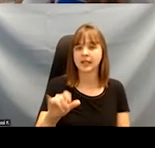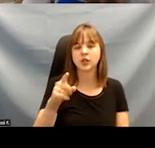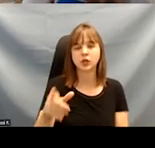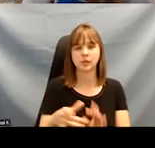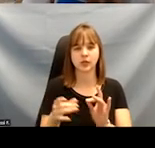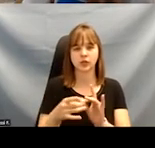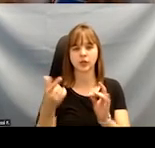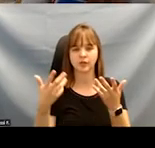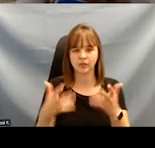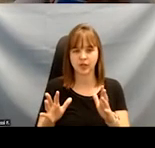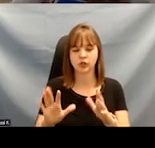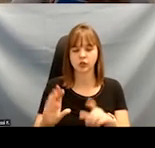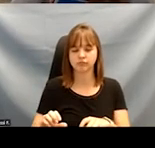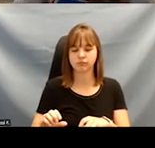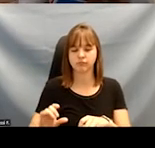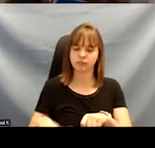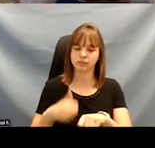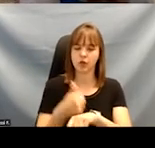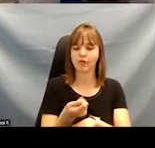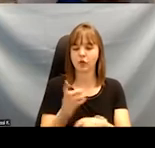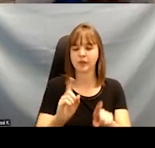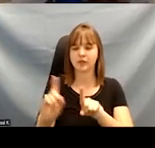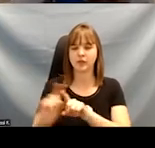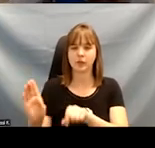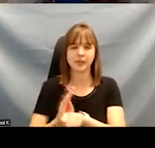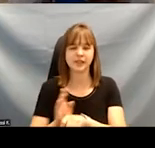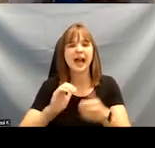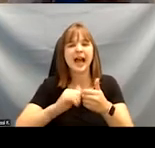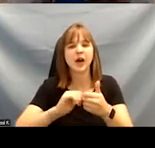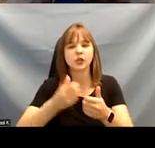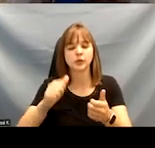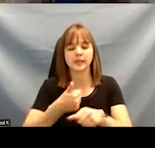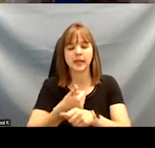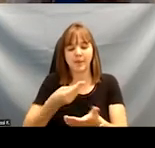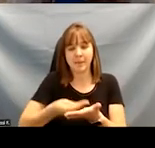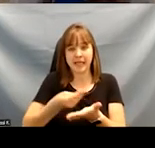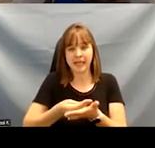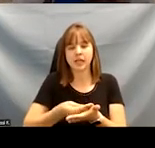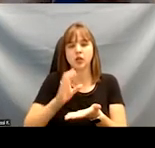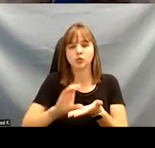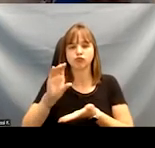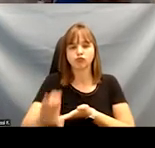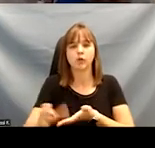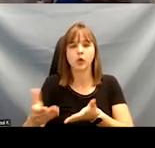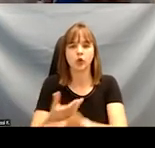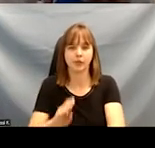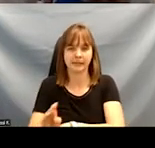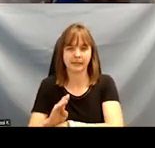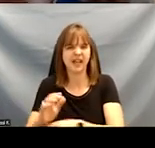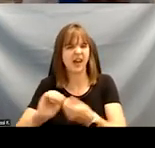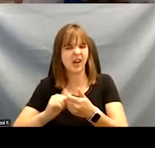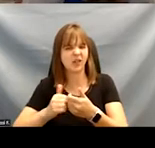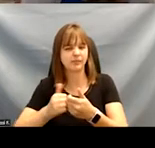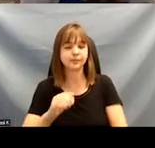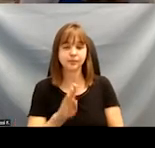several businesses. Tell me, how did you fund this? Yeah, so all my businesses have been self-funded and funded by the